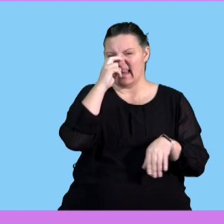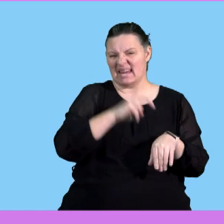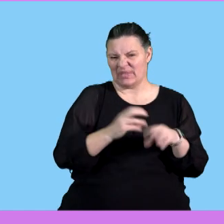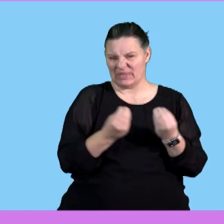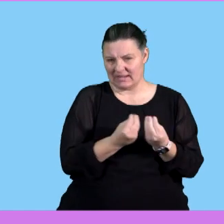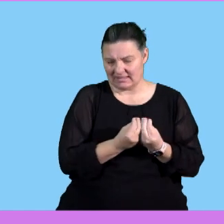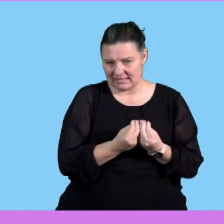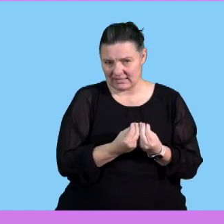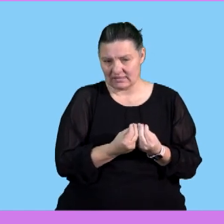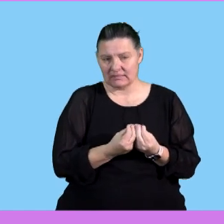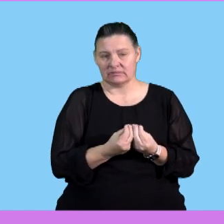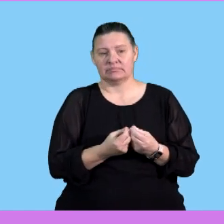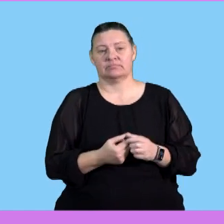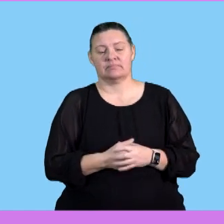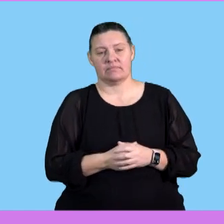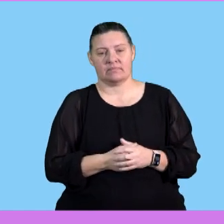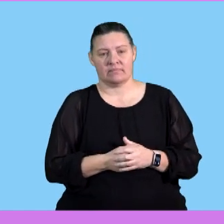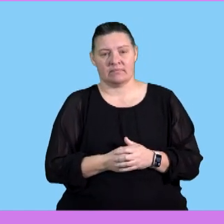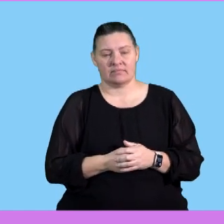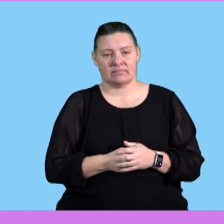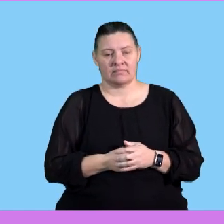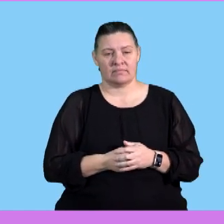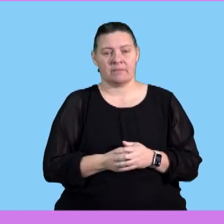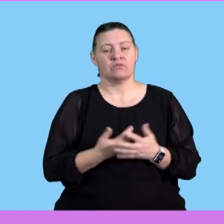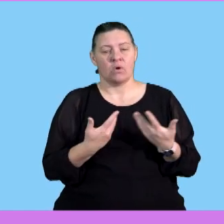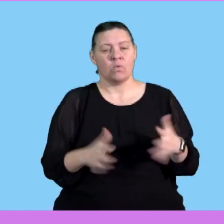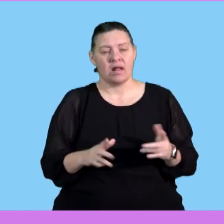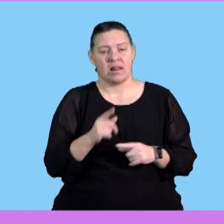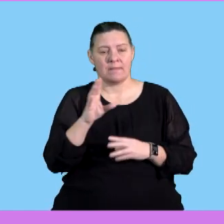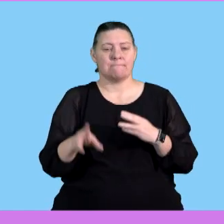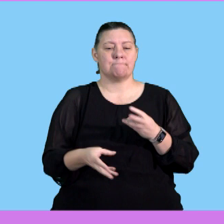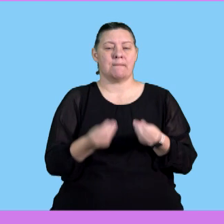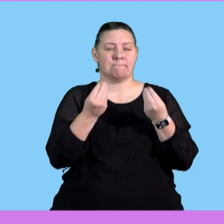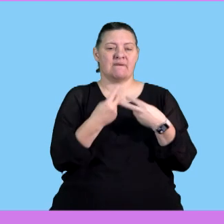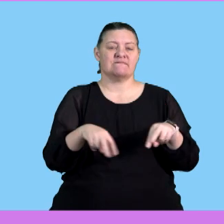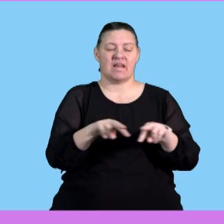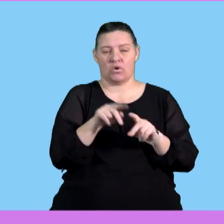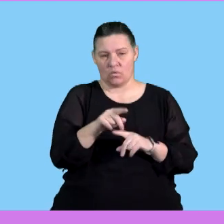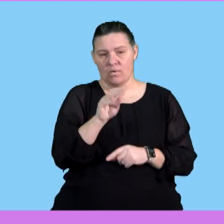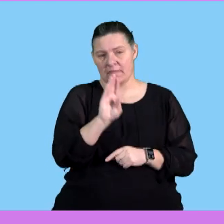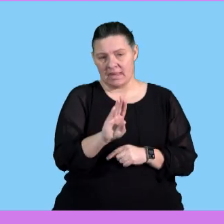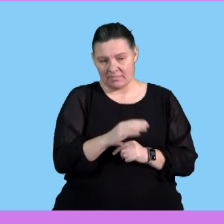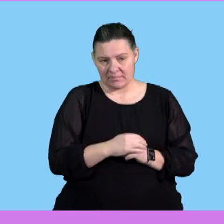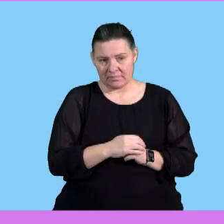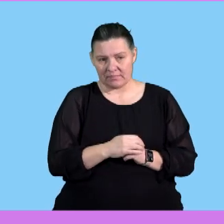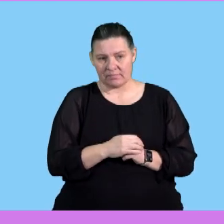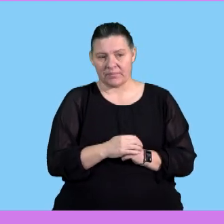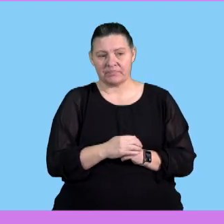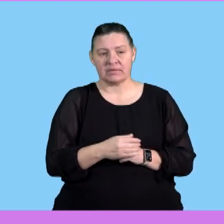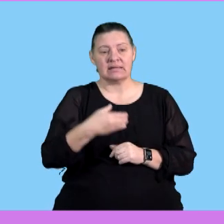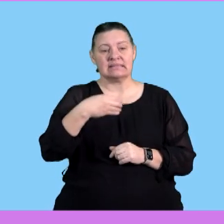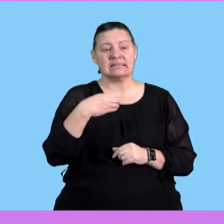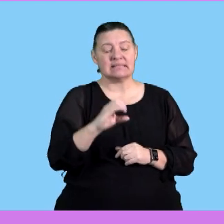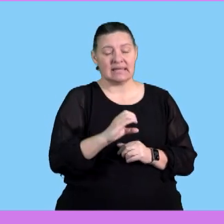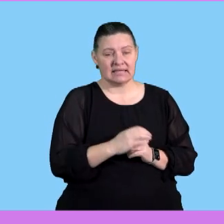need, because there's an indication of an asterisk. So we already obtained our value of B.